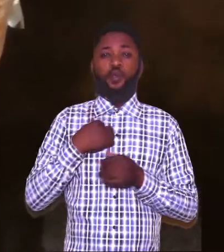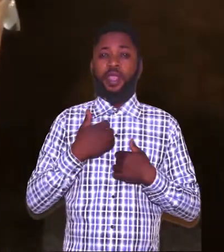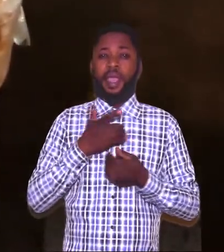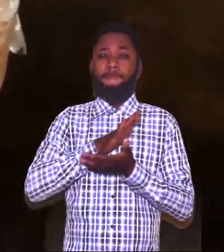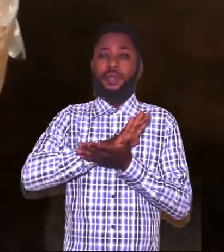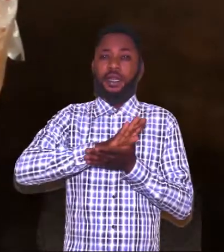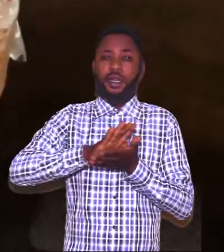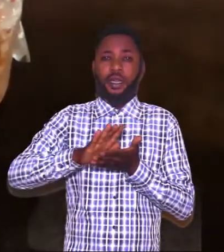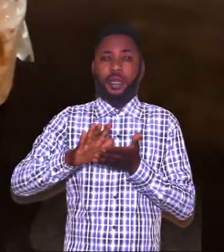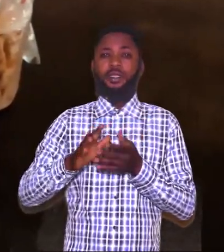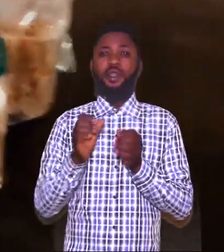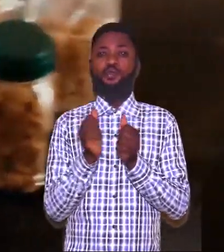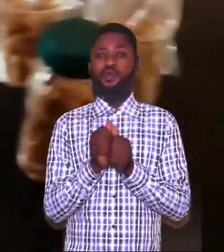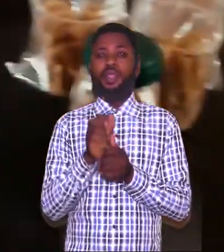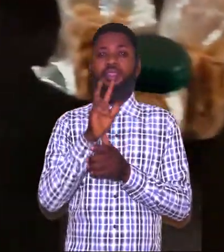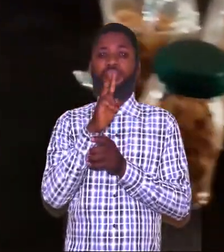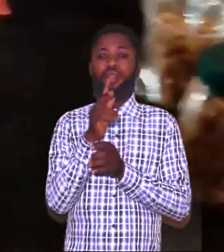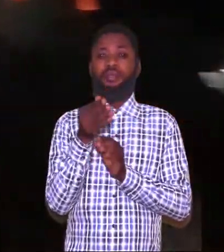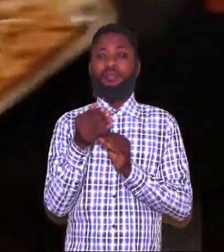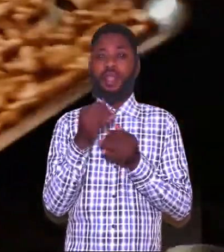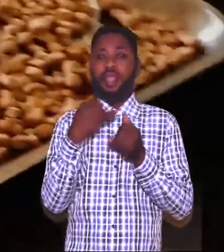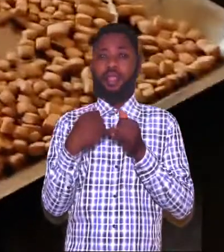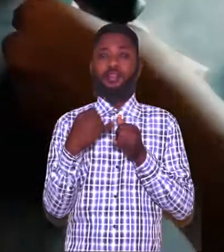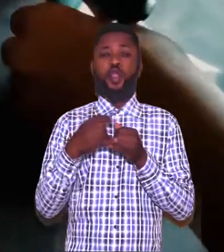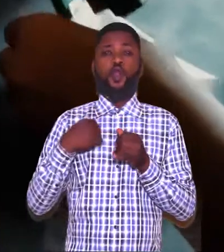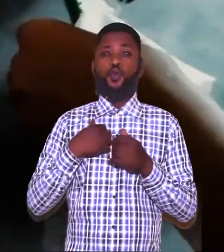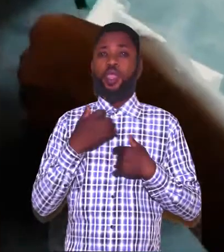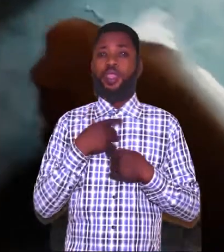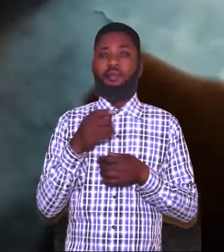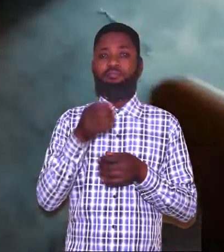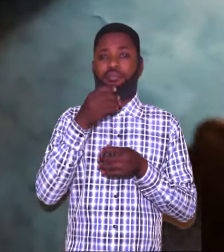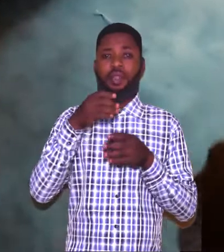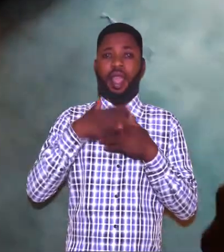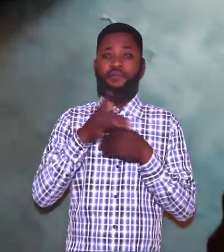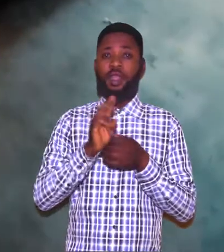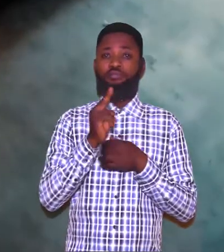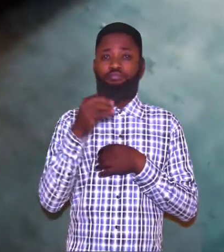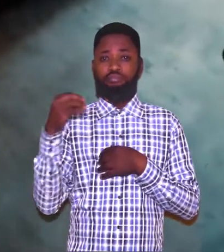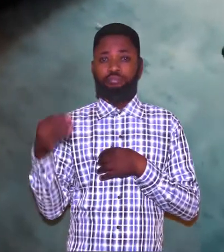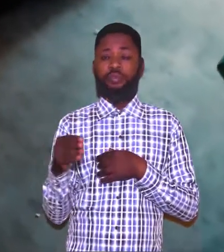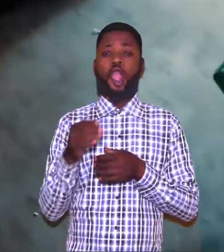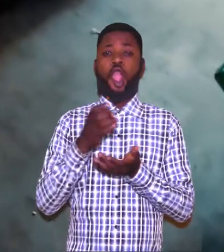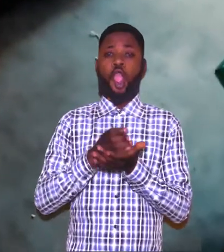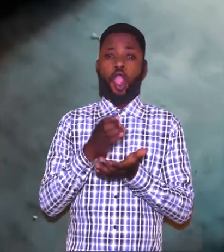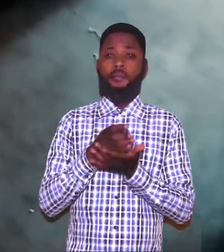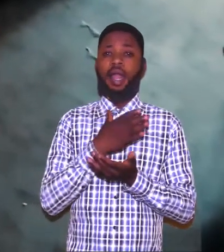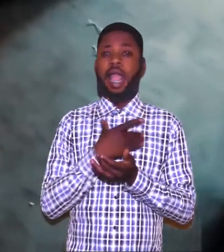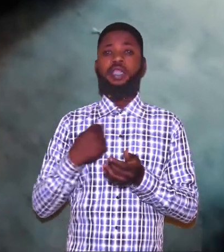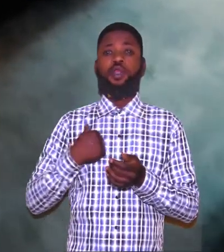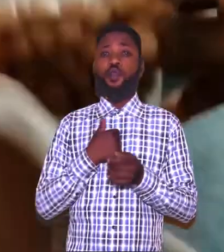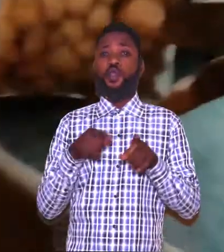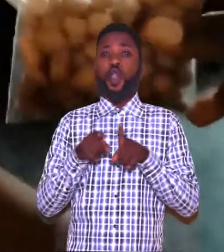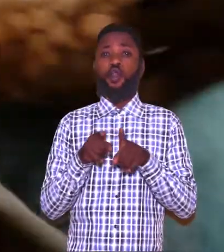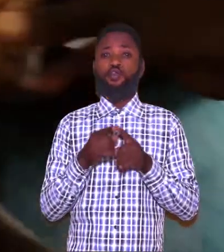plain nylon with ribbon, we have disposable cup, and we also